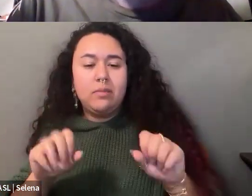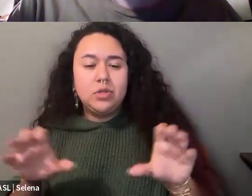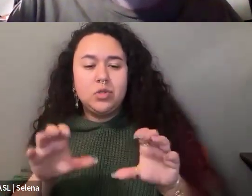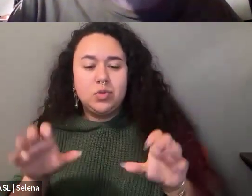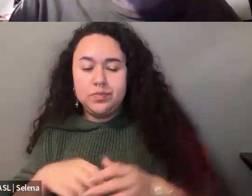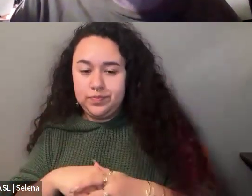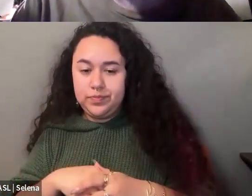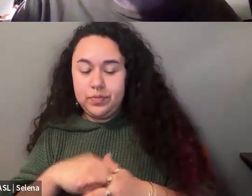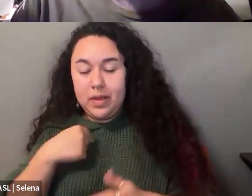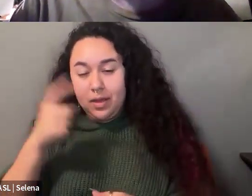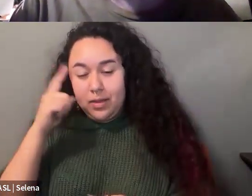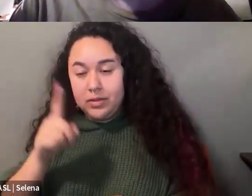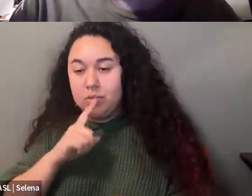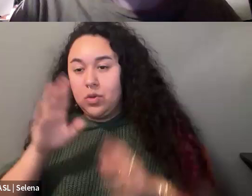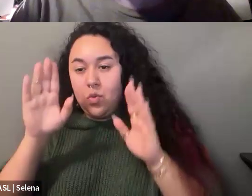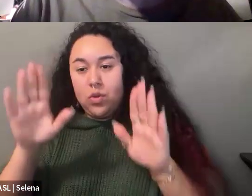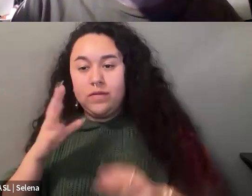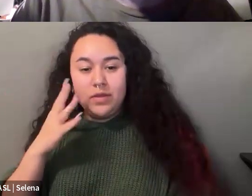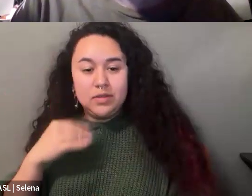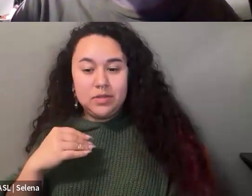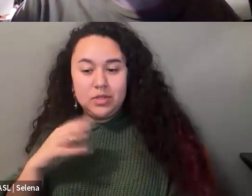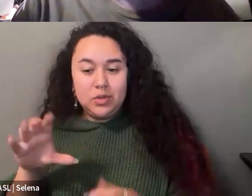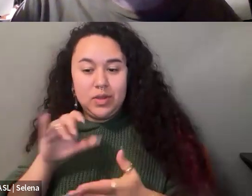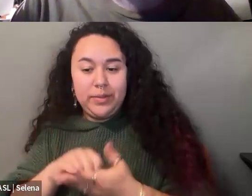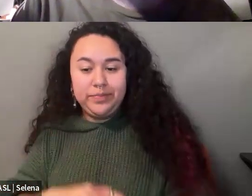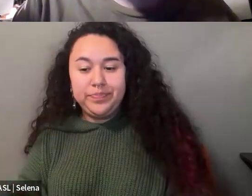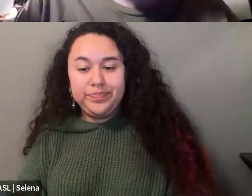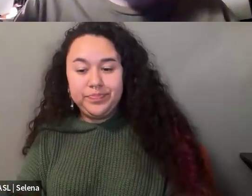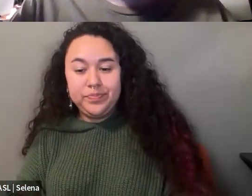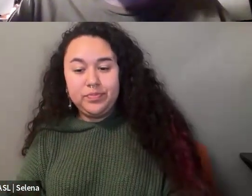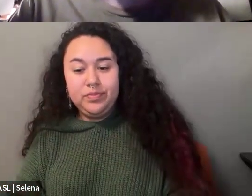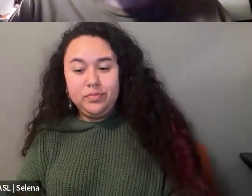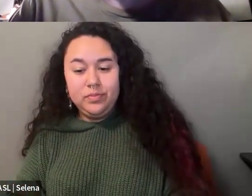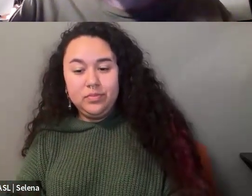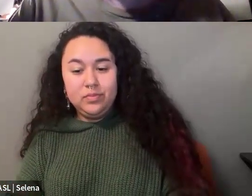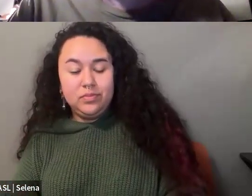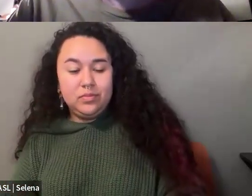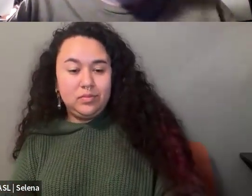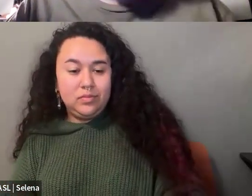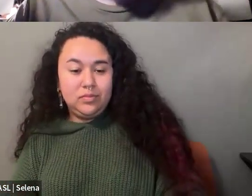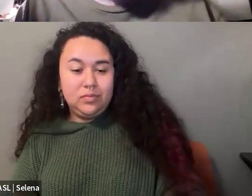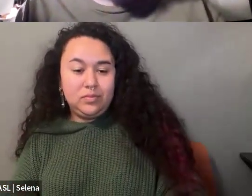do. I think it's a really wonderful experience to do that. I love that.